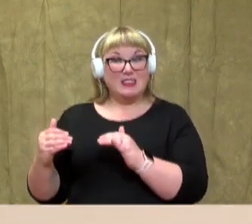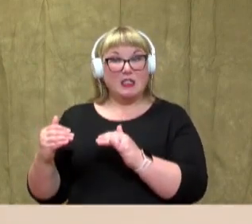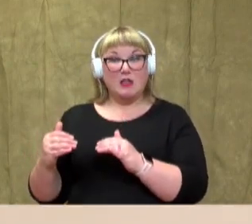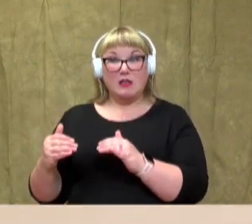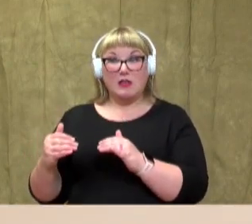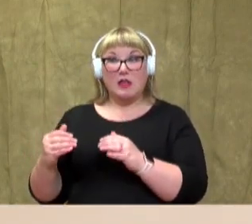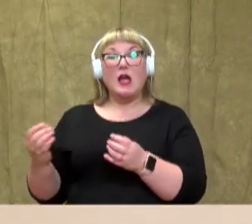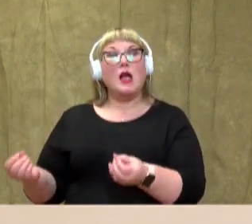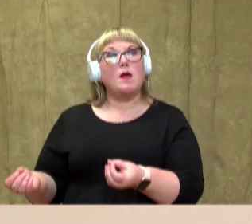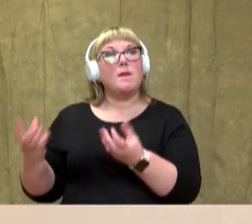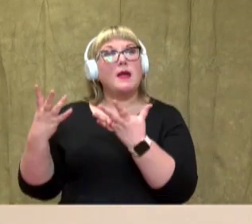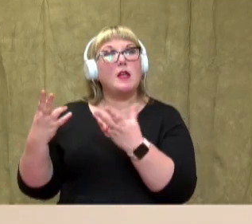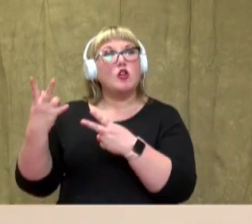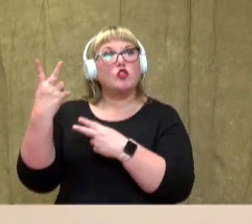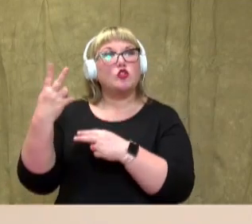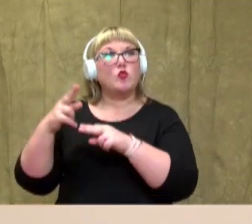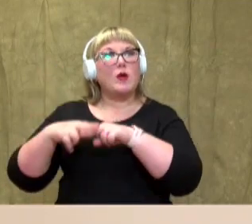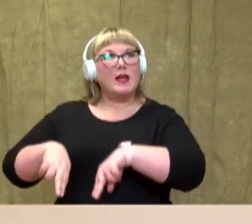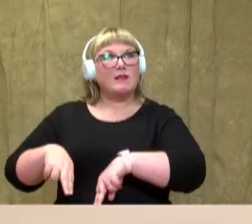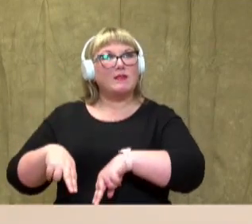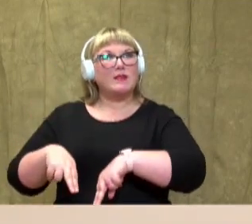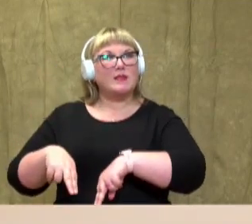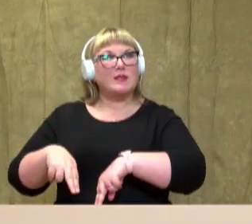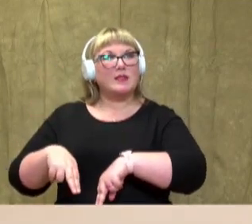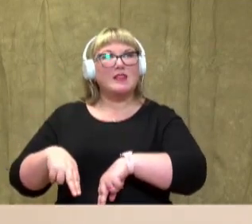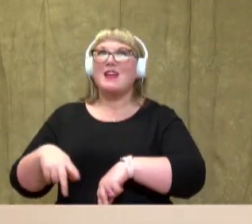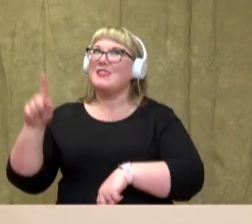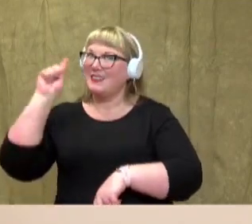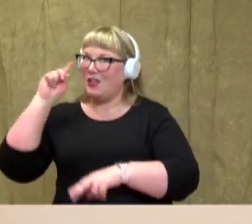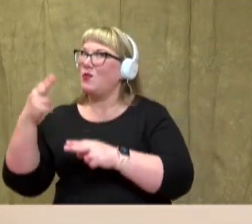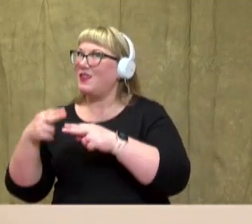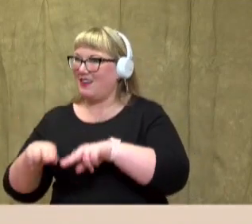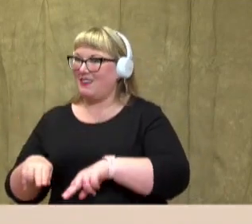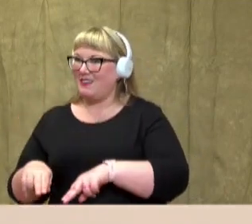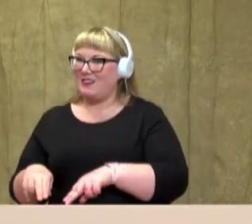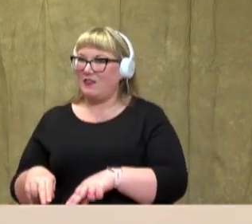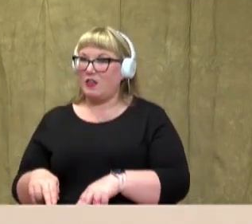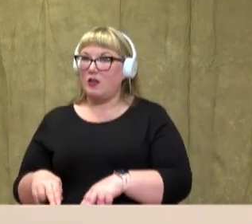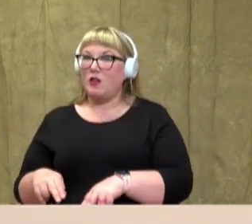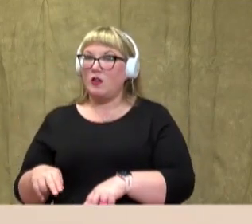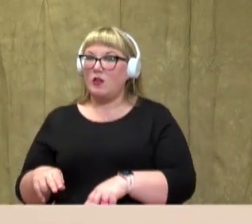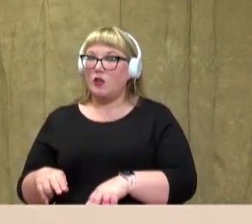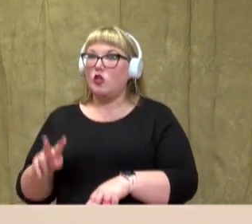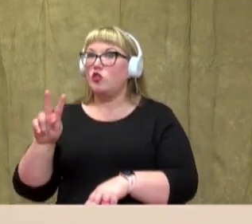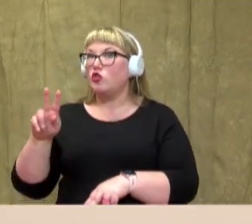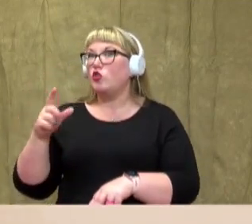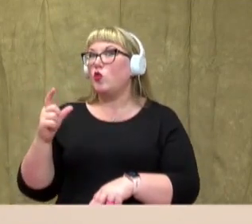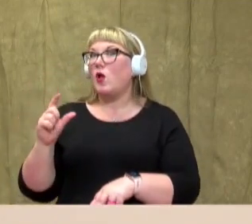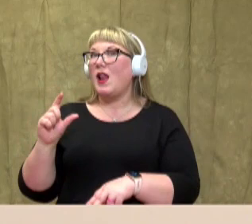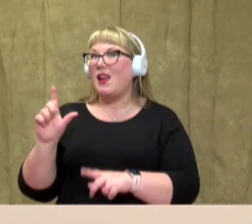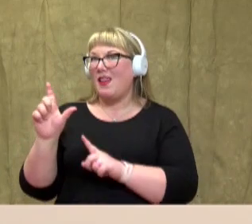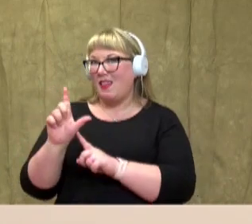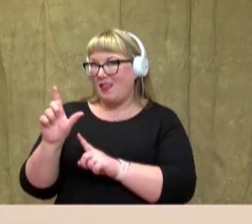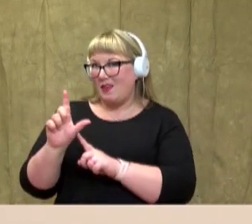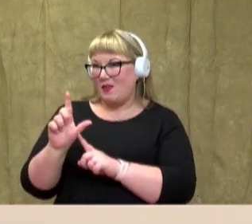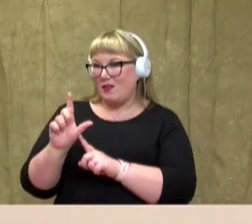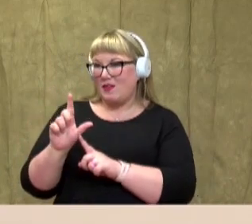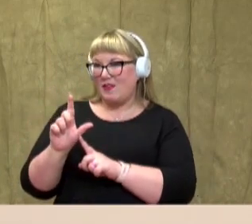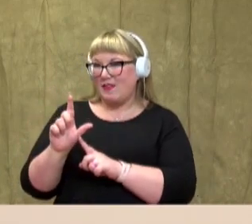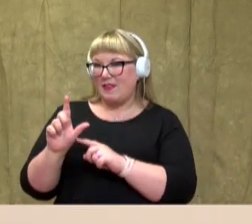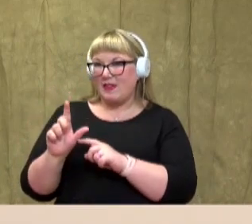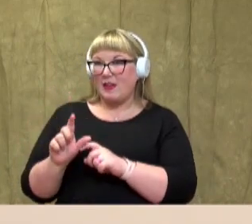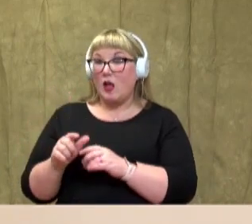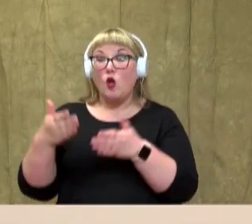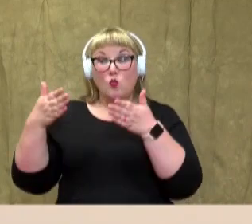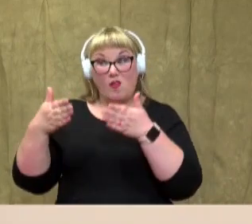many? 2 eggs, but not just any eggs, our sound eggs. Here we have 2 letters together, but we know we're focusing